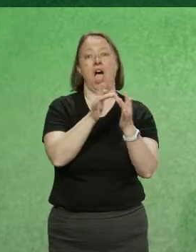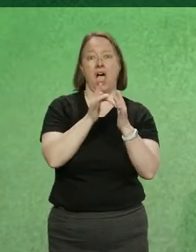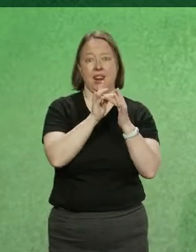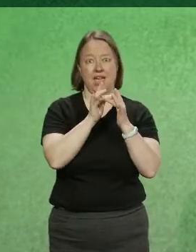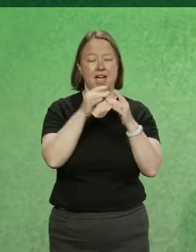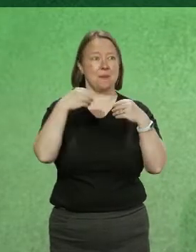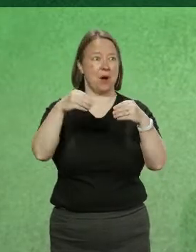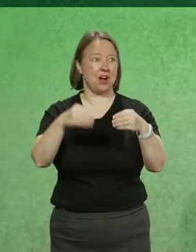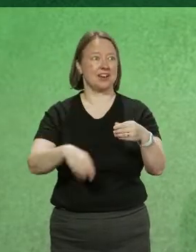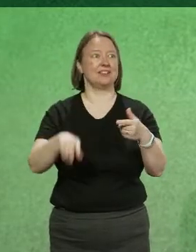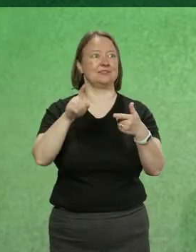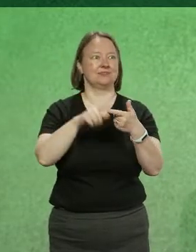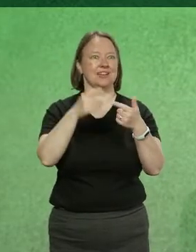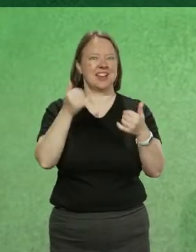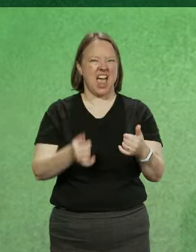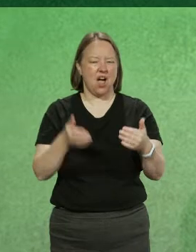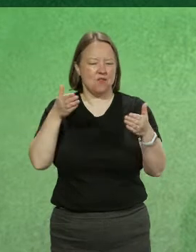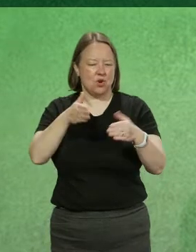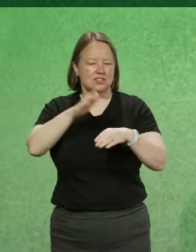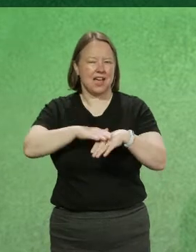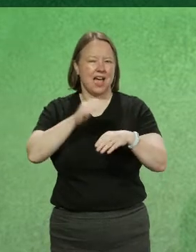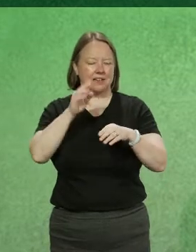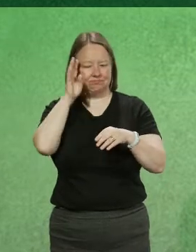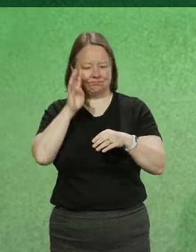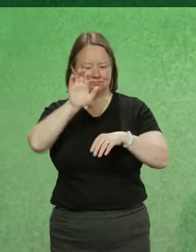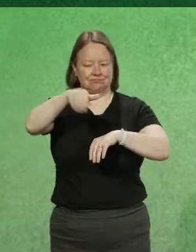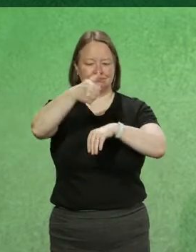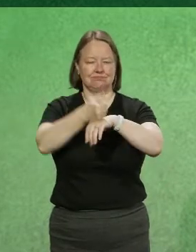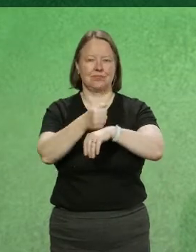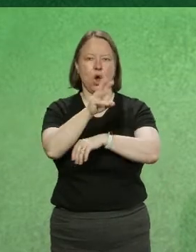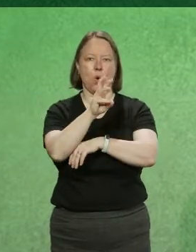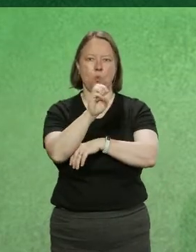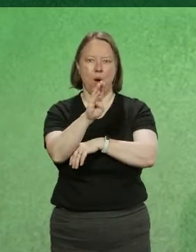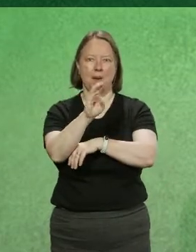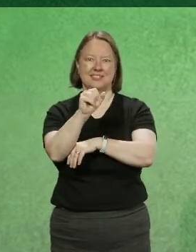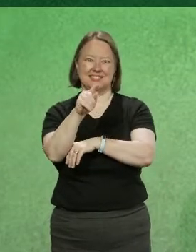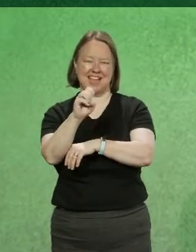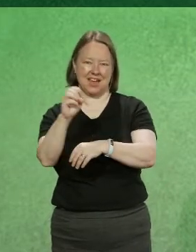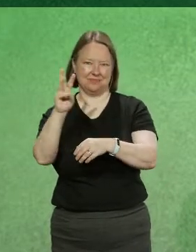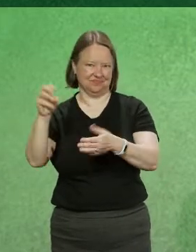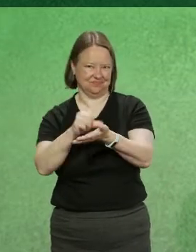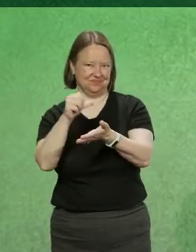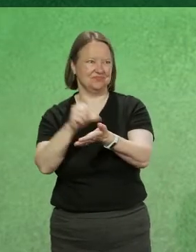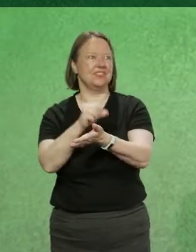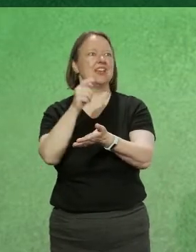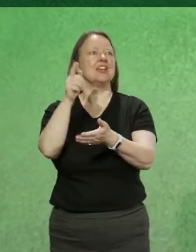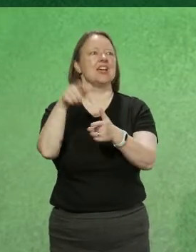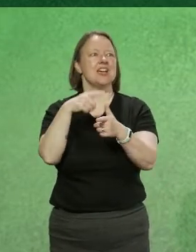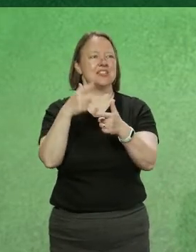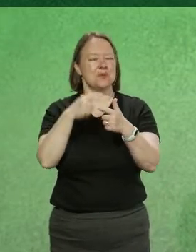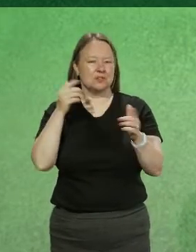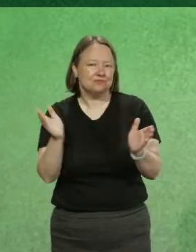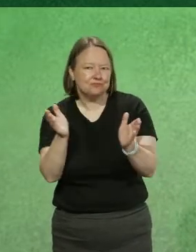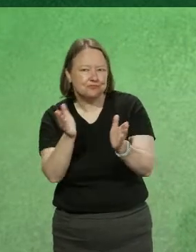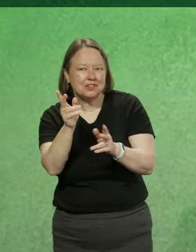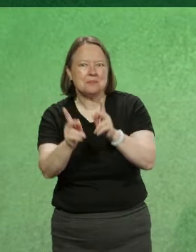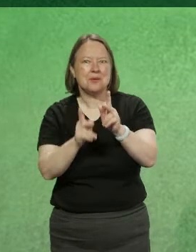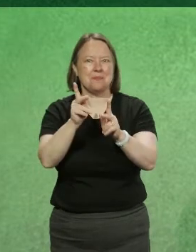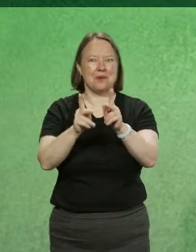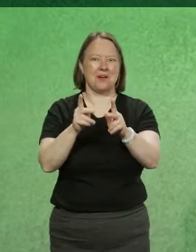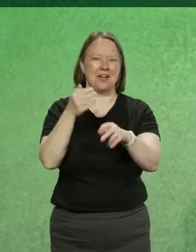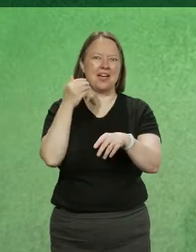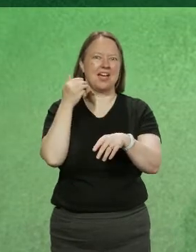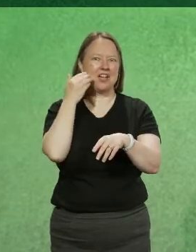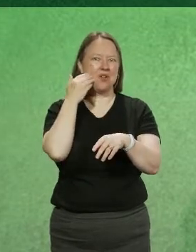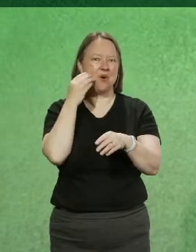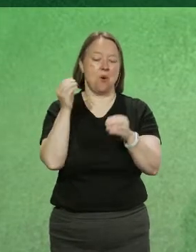currently working on our website that will be putting mushroom recipes to entice people and know more